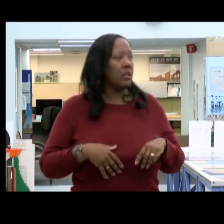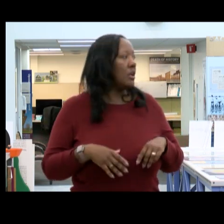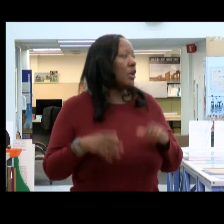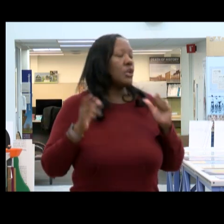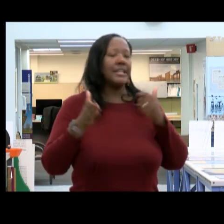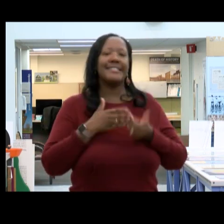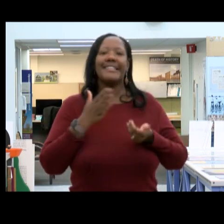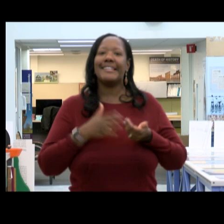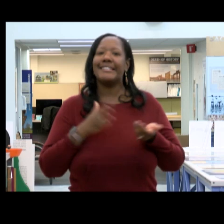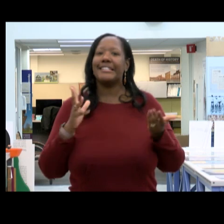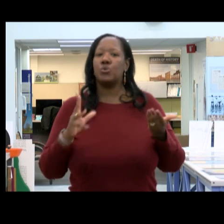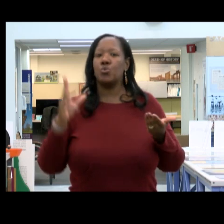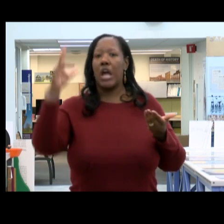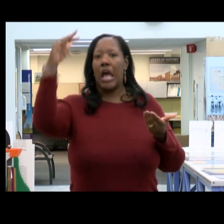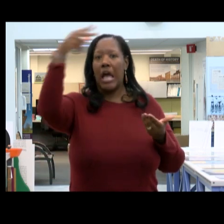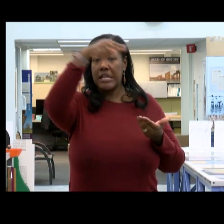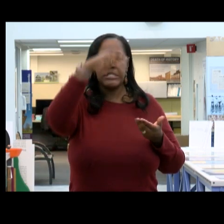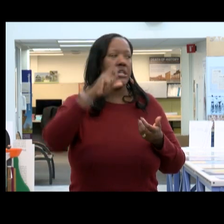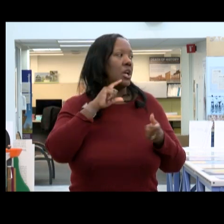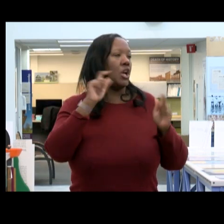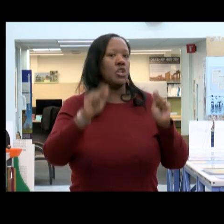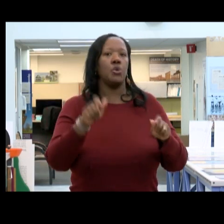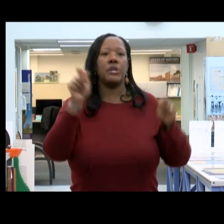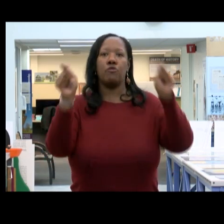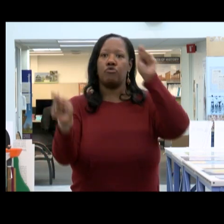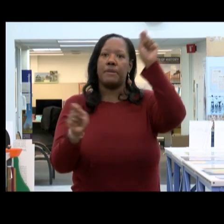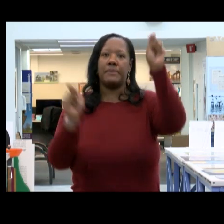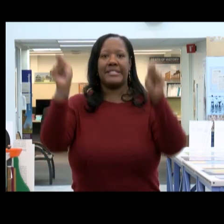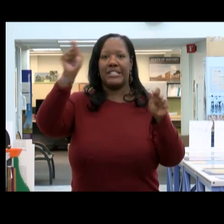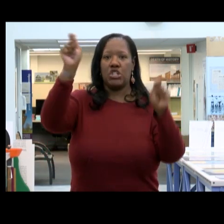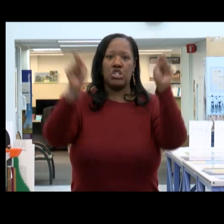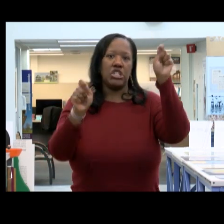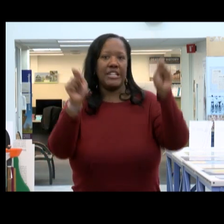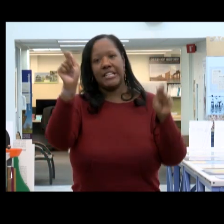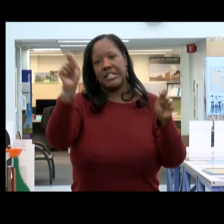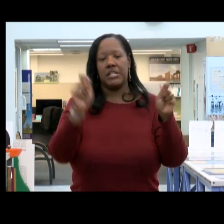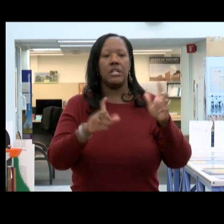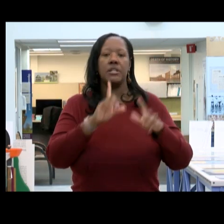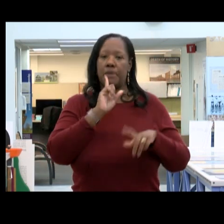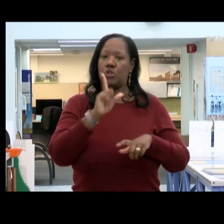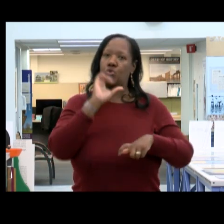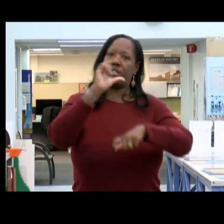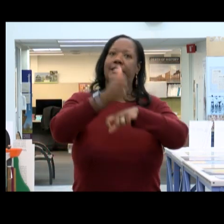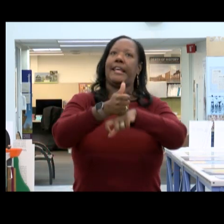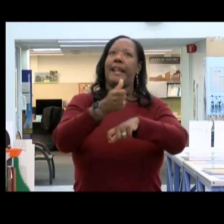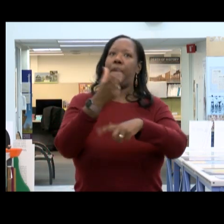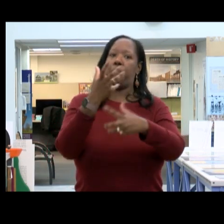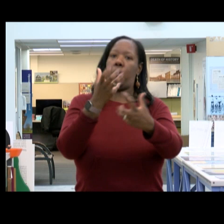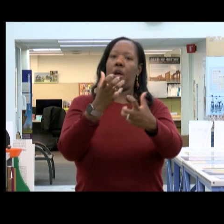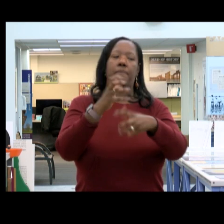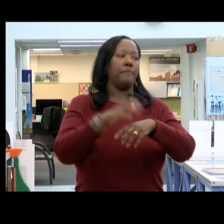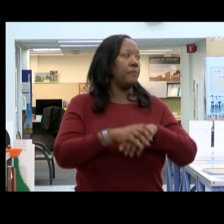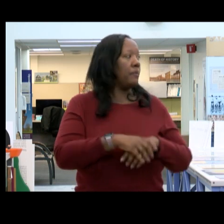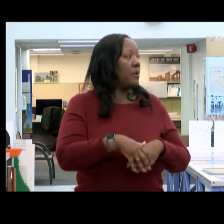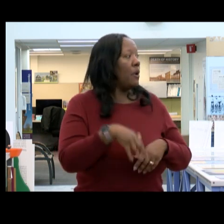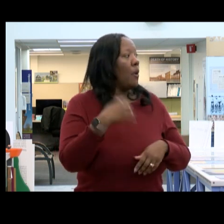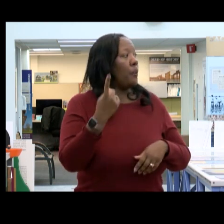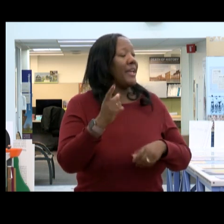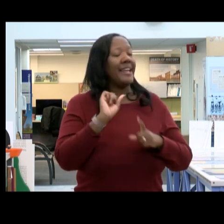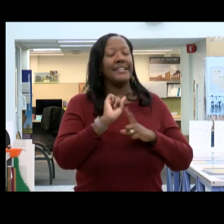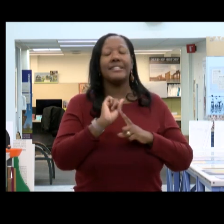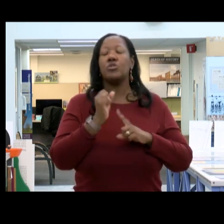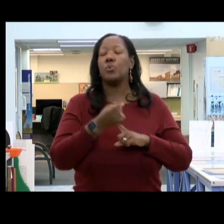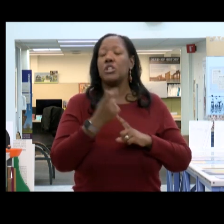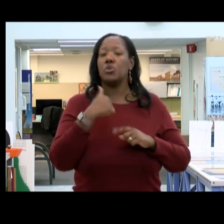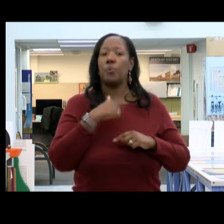repositionable, which is key because, you know, you want to be able to make sure everything is exactly where you want it. We even had a situation where we put up a panel, and